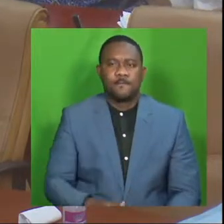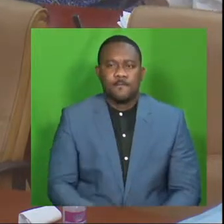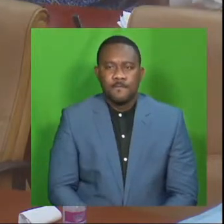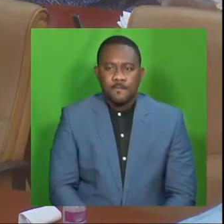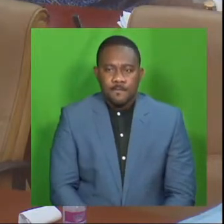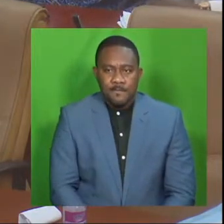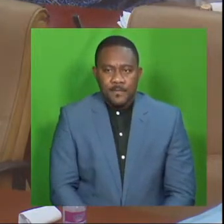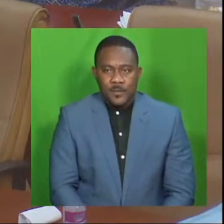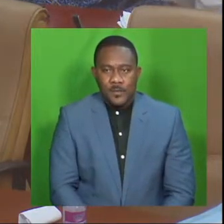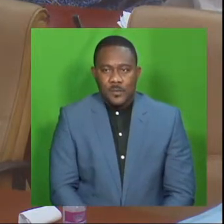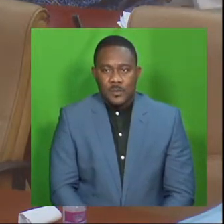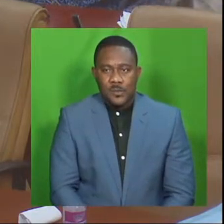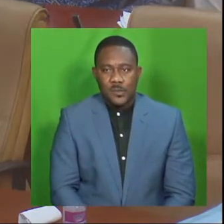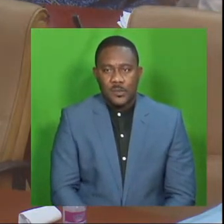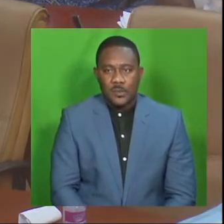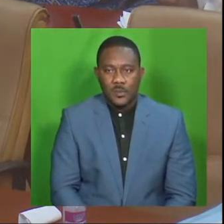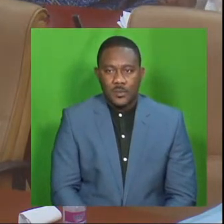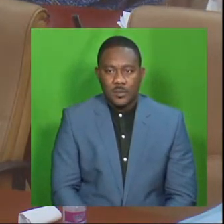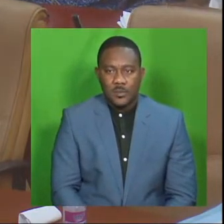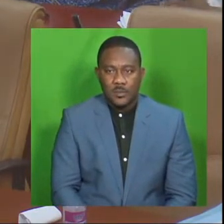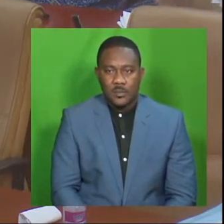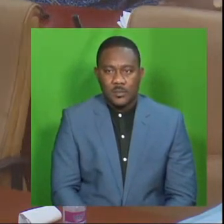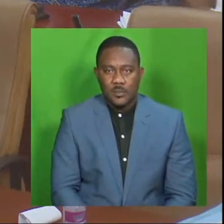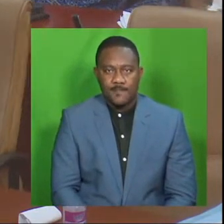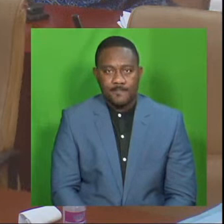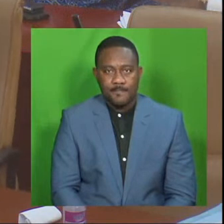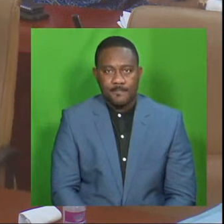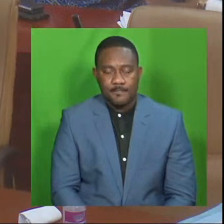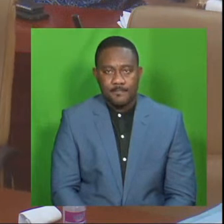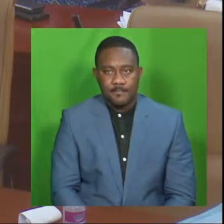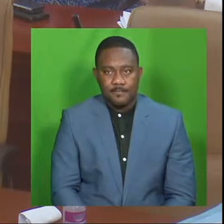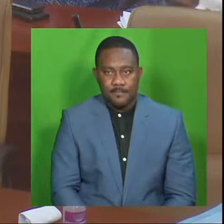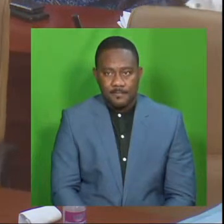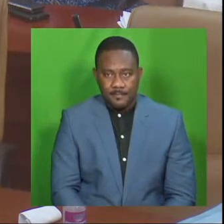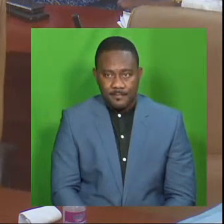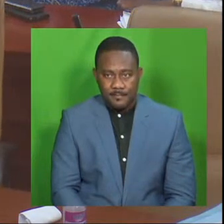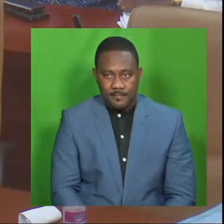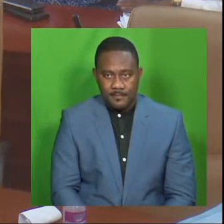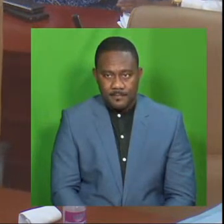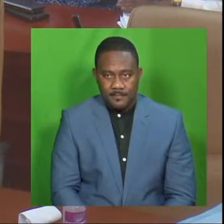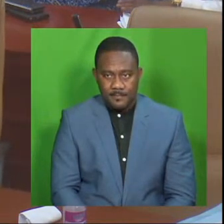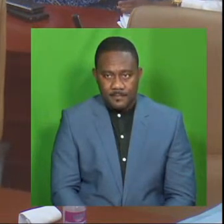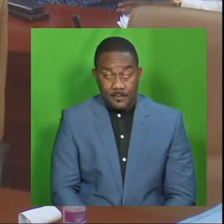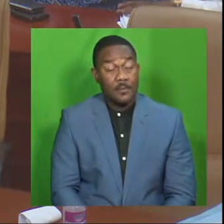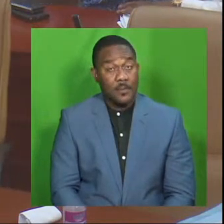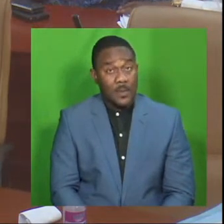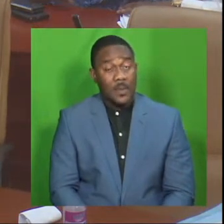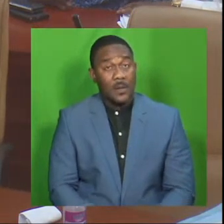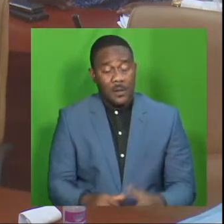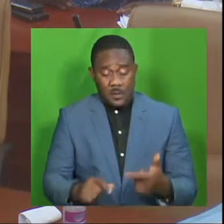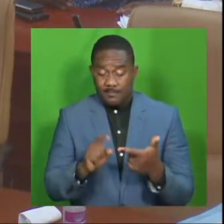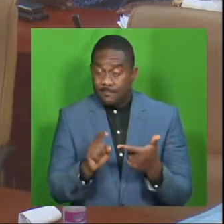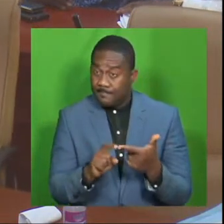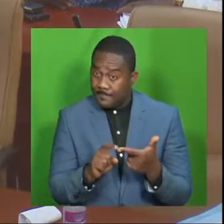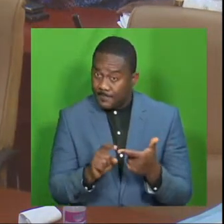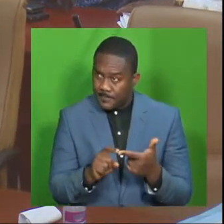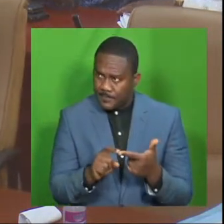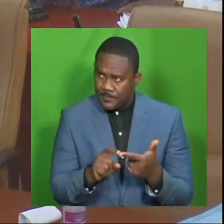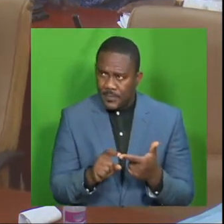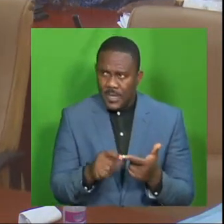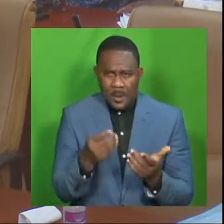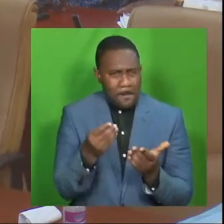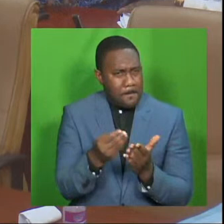second aspect has to do with the concern about really doling out monies to persons